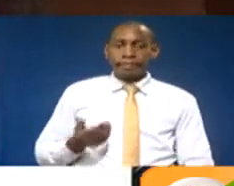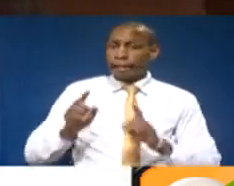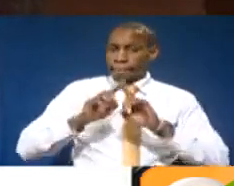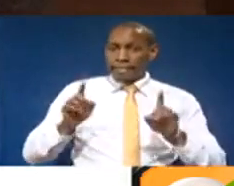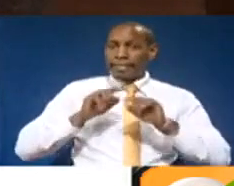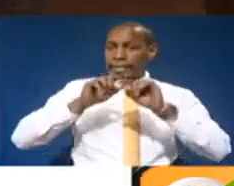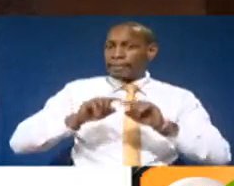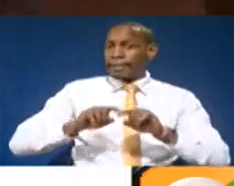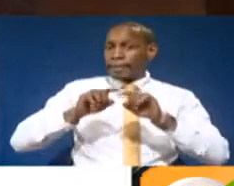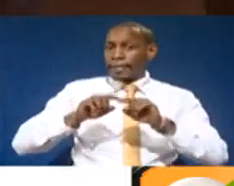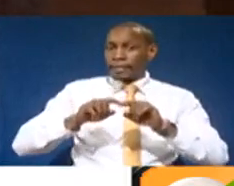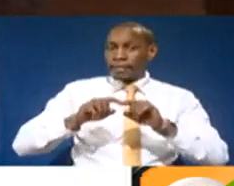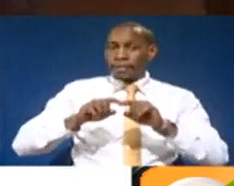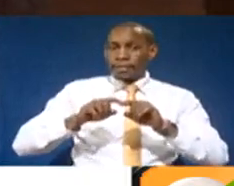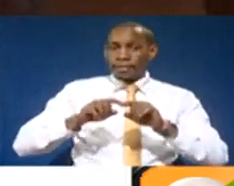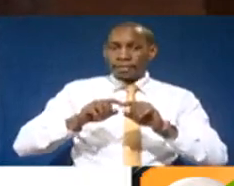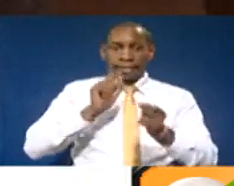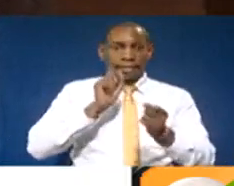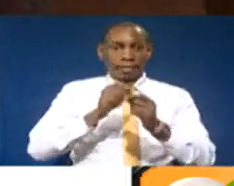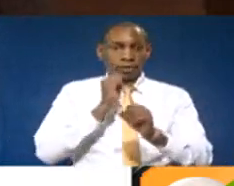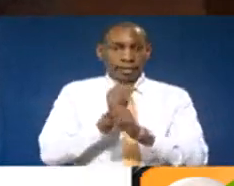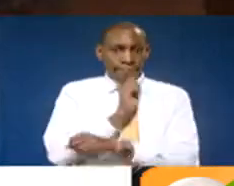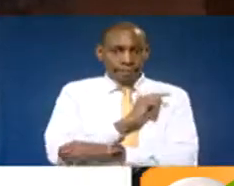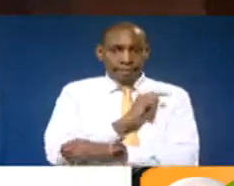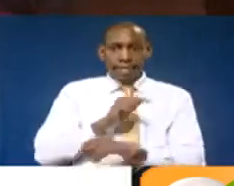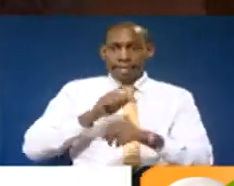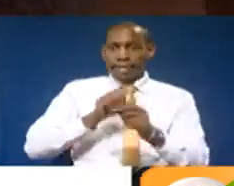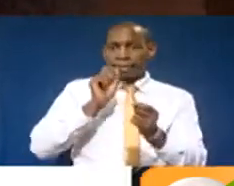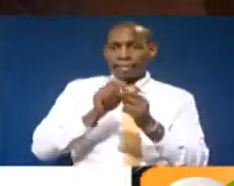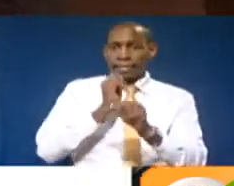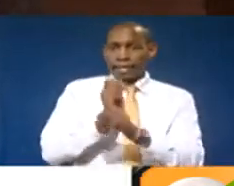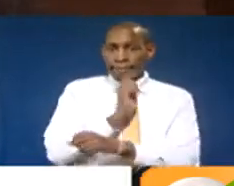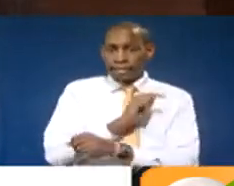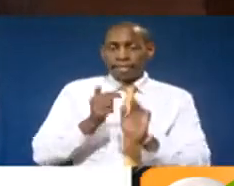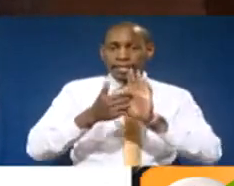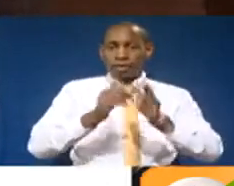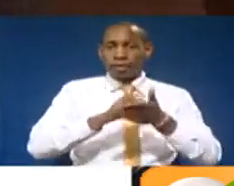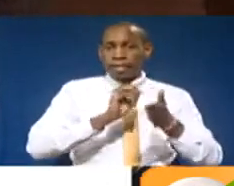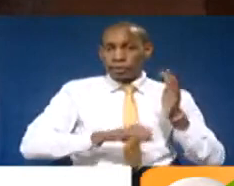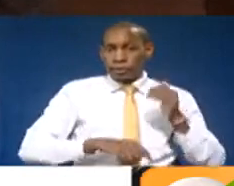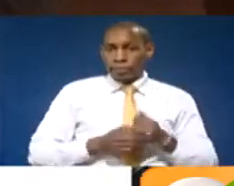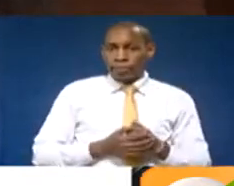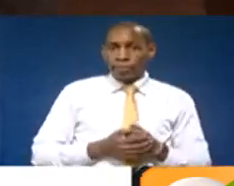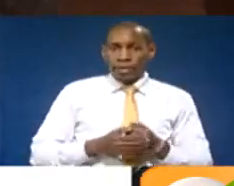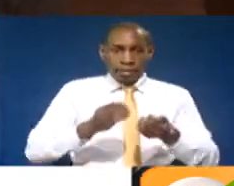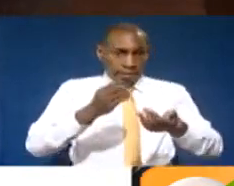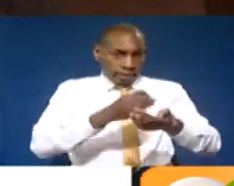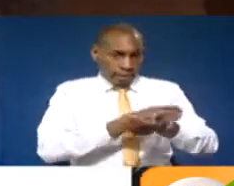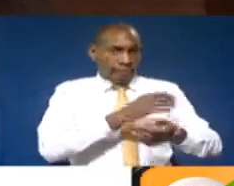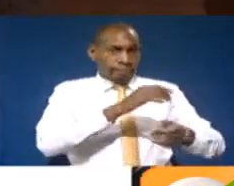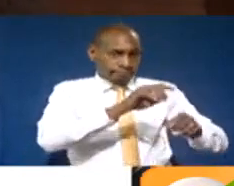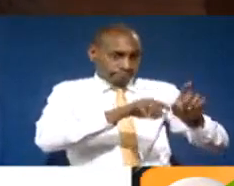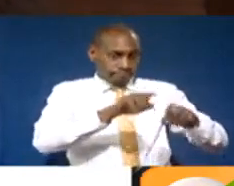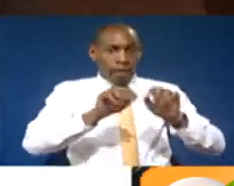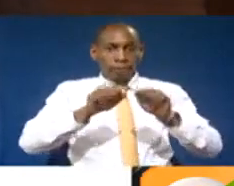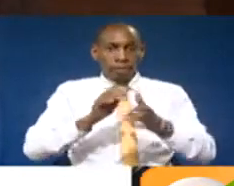but it depends on the testing that has been done. And once the testing is done and it shows that that cancer type can respond